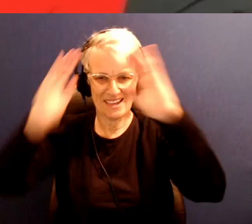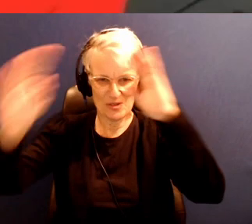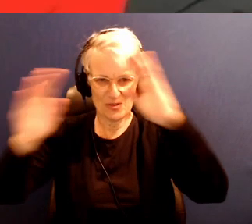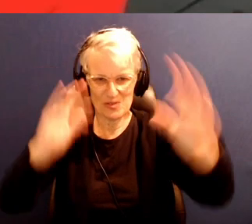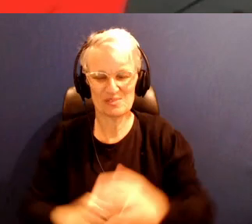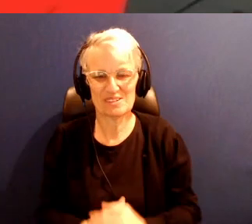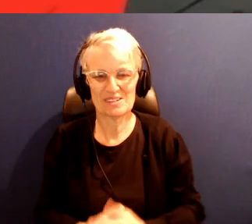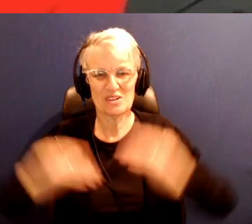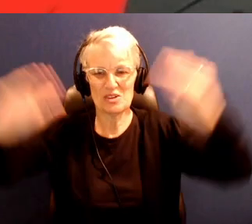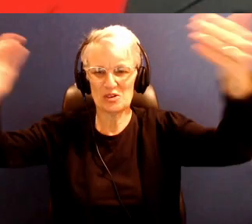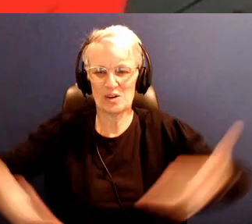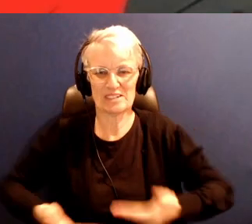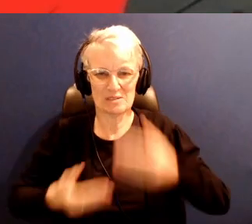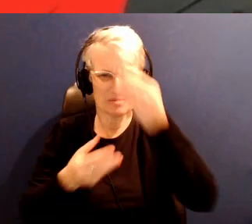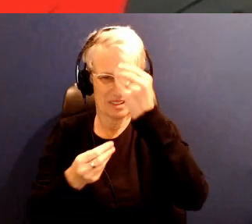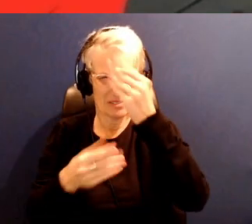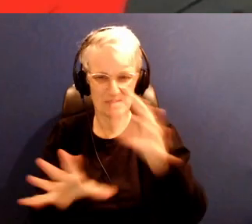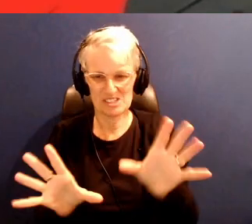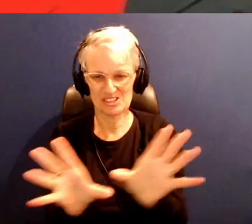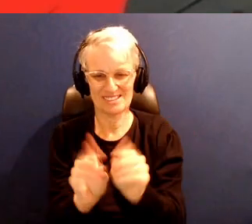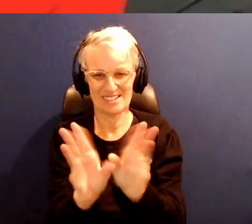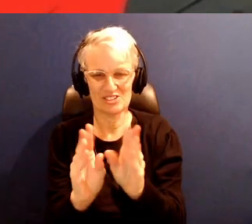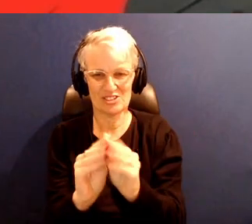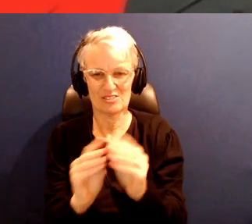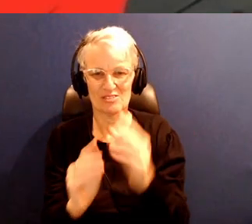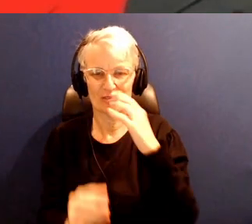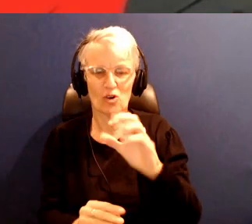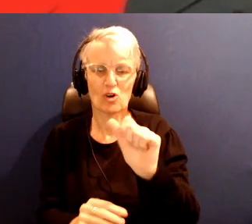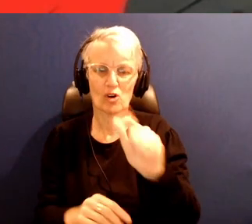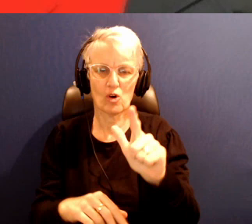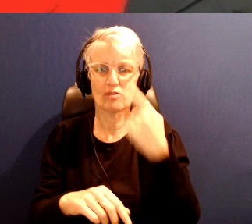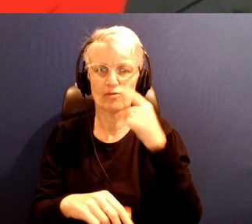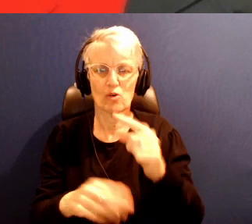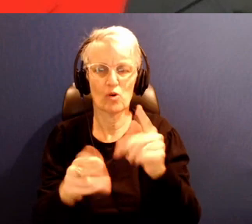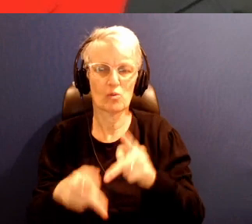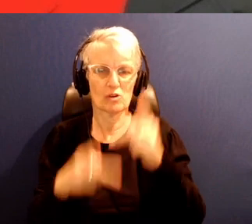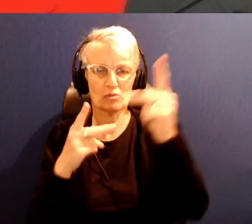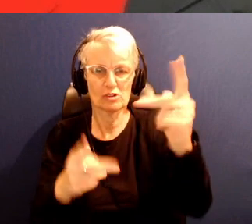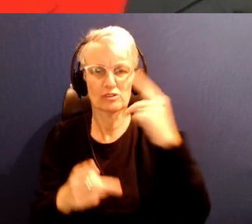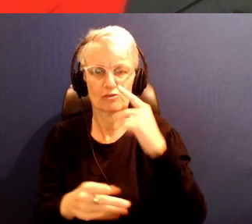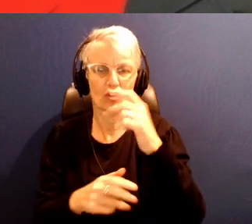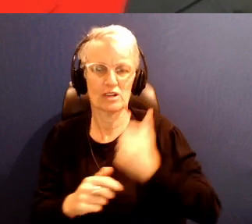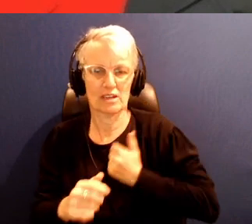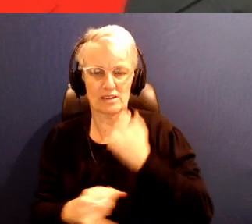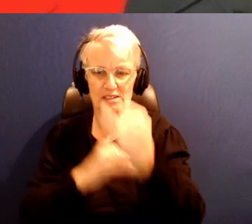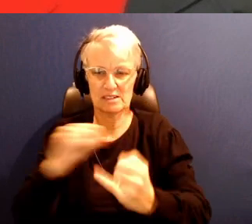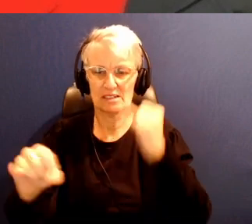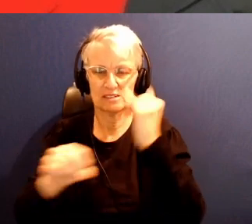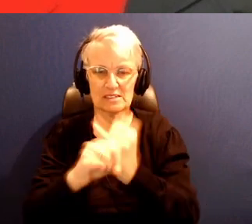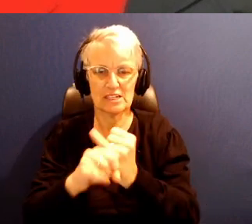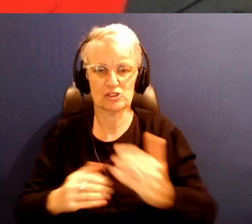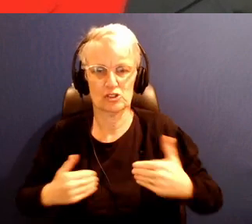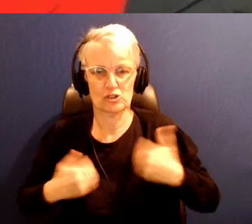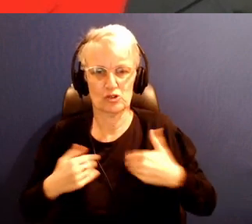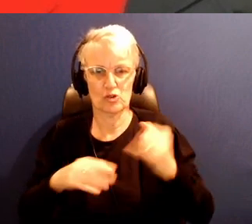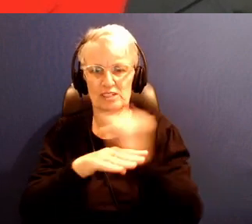Hello, everyone, and welcome to this information session for the call for proposals for Canada's International Youth